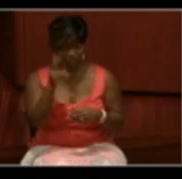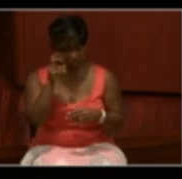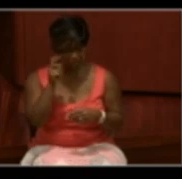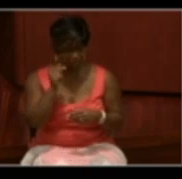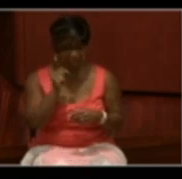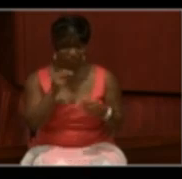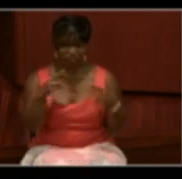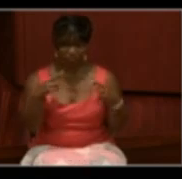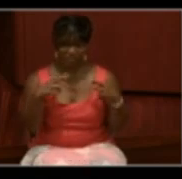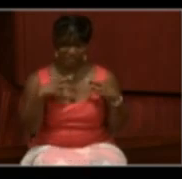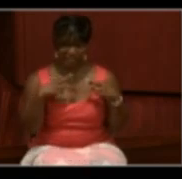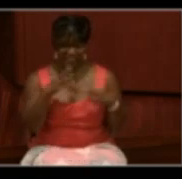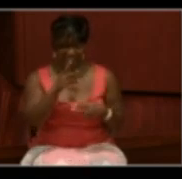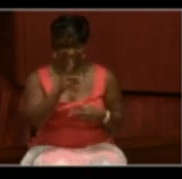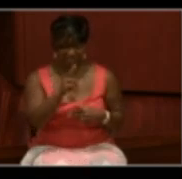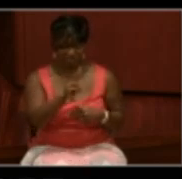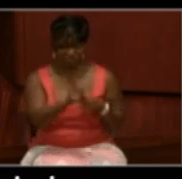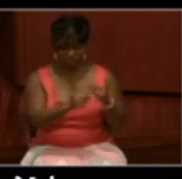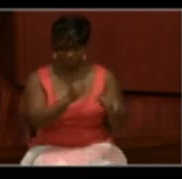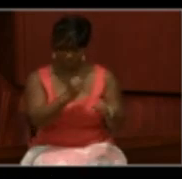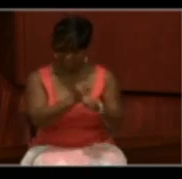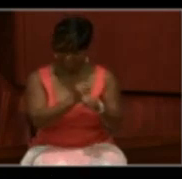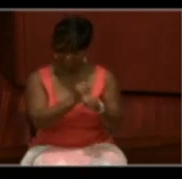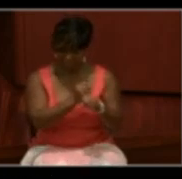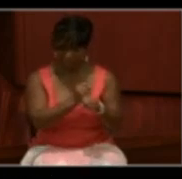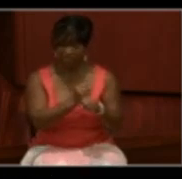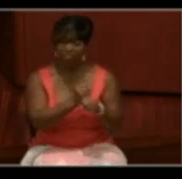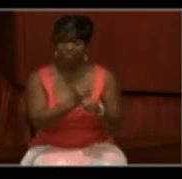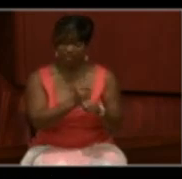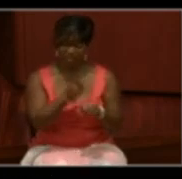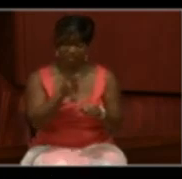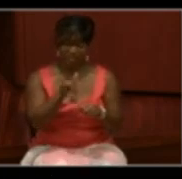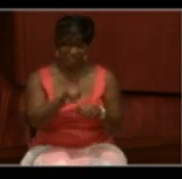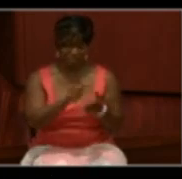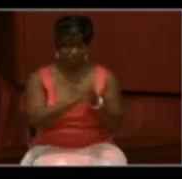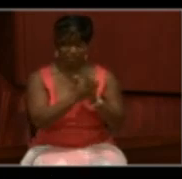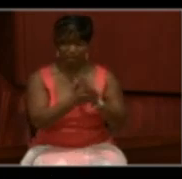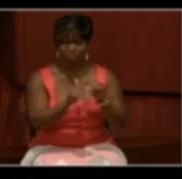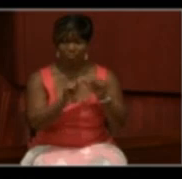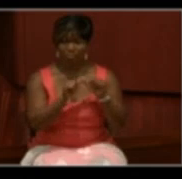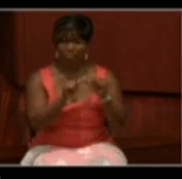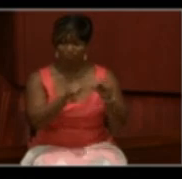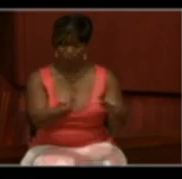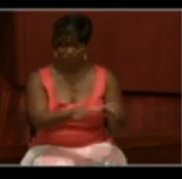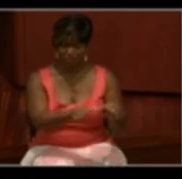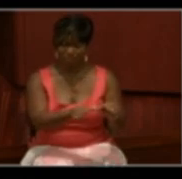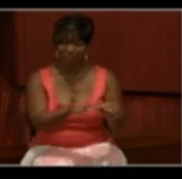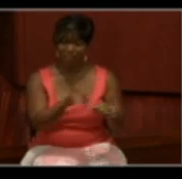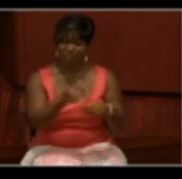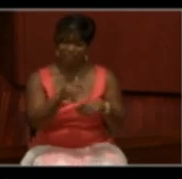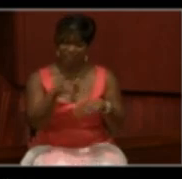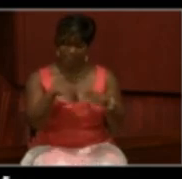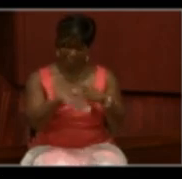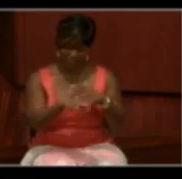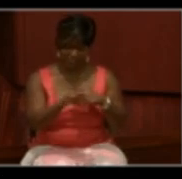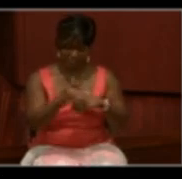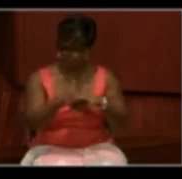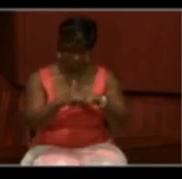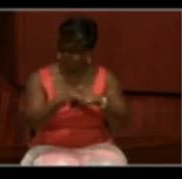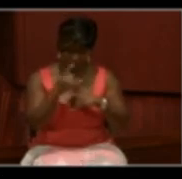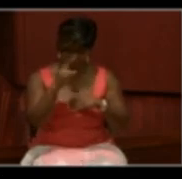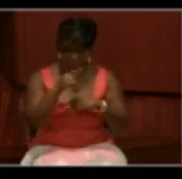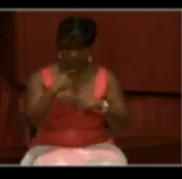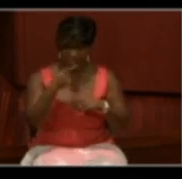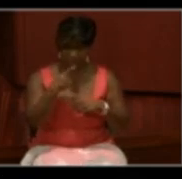to today's date, it becomes a permanent accession to the National Archives and Records Administration and is open and accessible to the